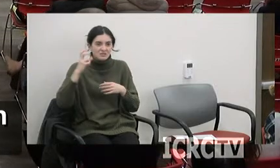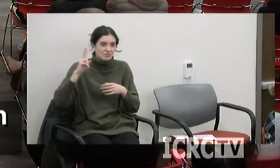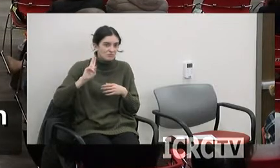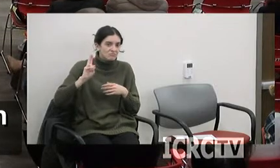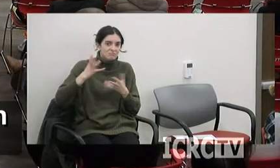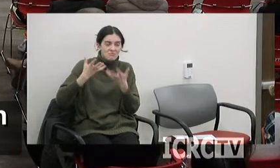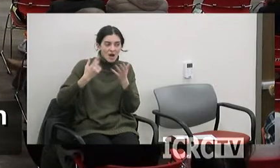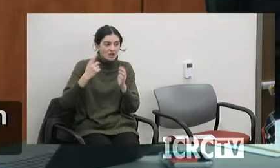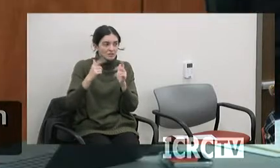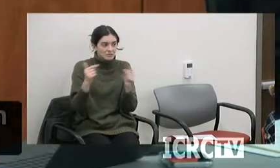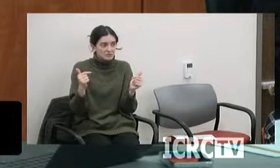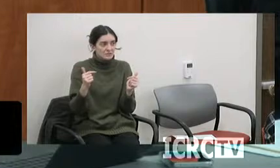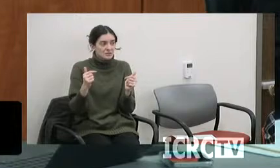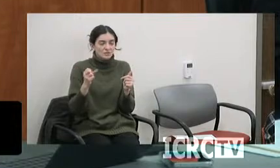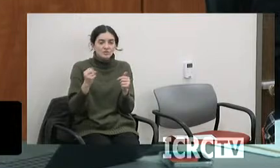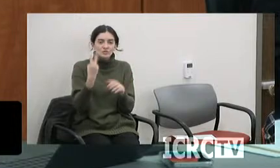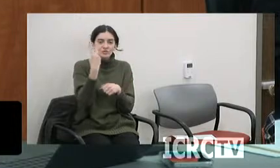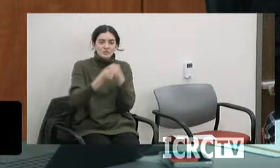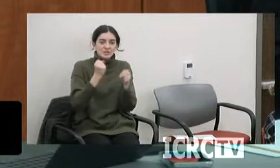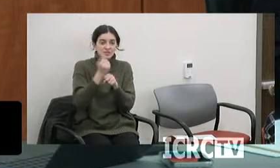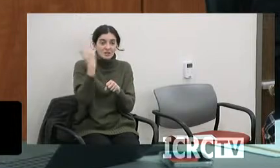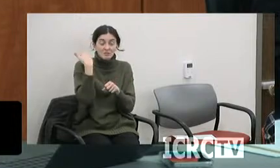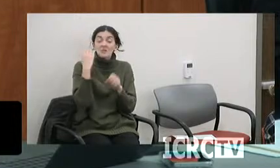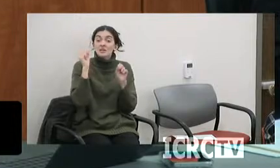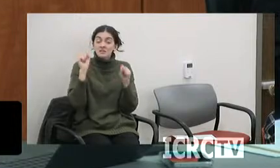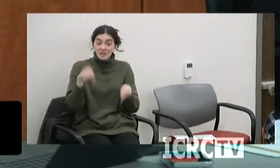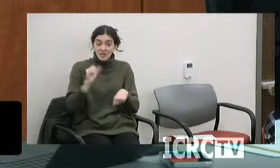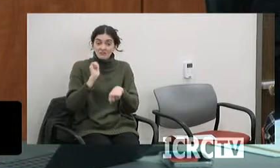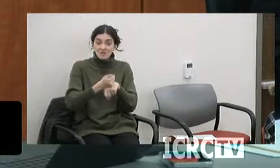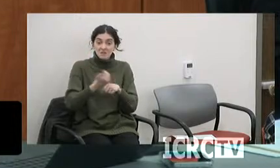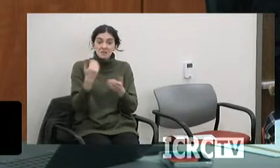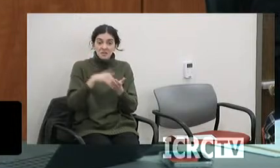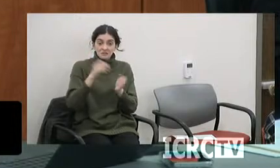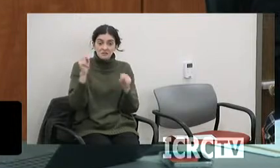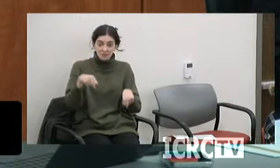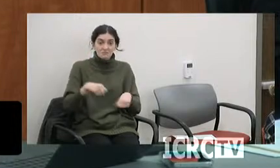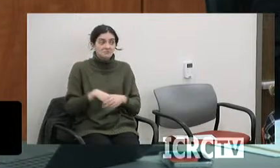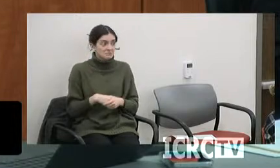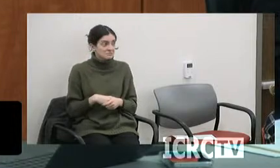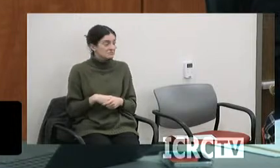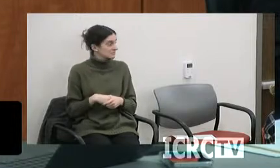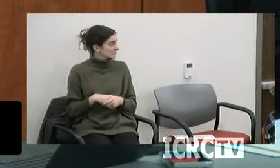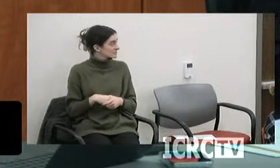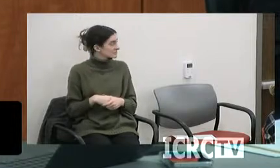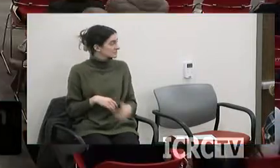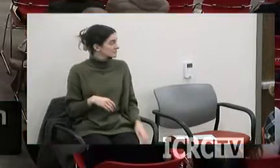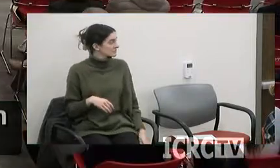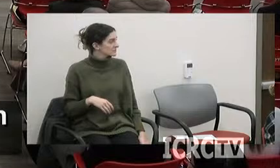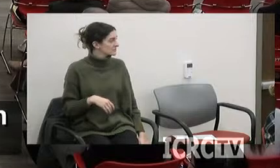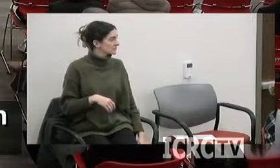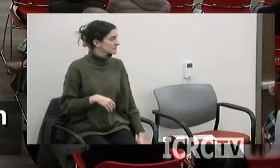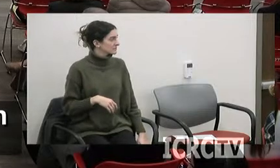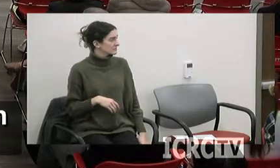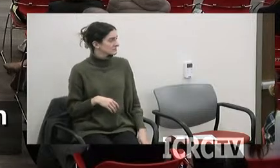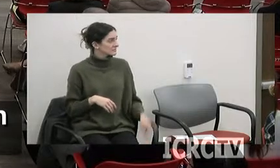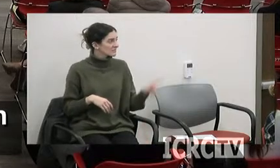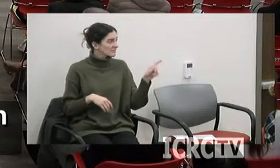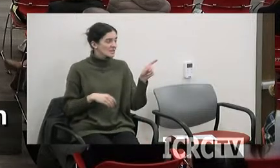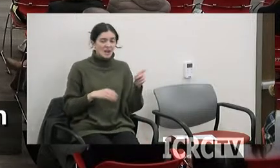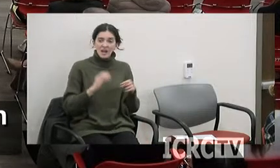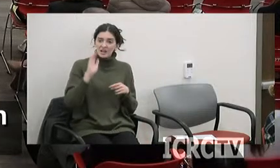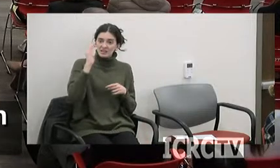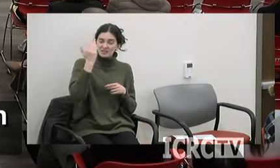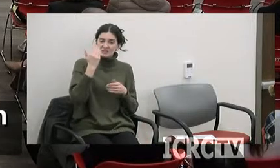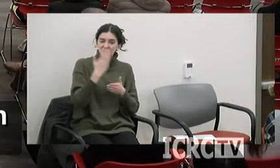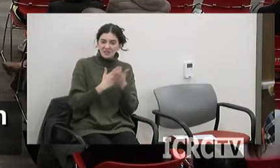we have that. It was 2 years ago. It doesn't mean we can't do it again and shouldn't do it again. And John, it sounds like some of those things were trimmed as a result, yeah?